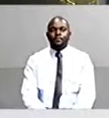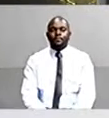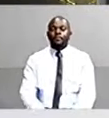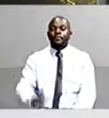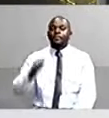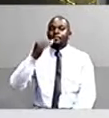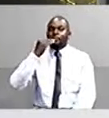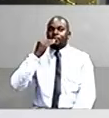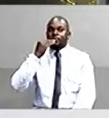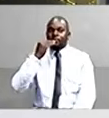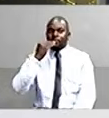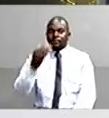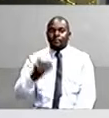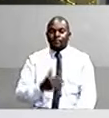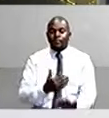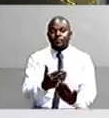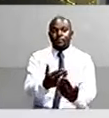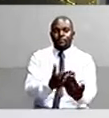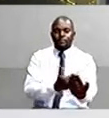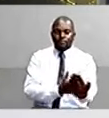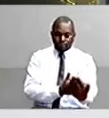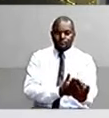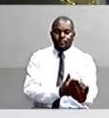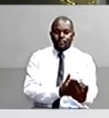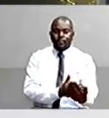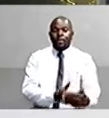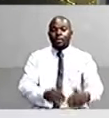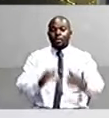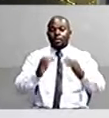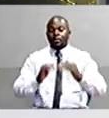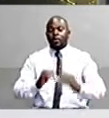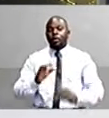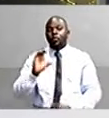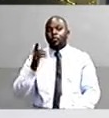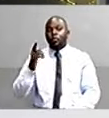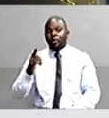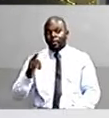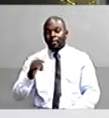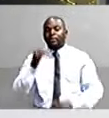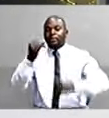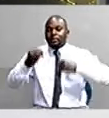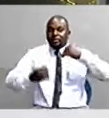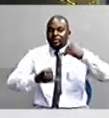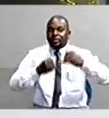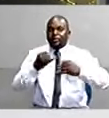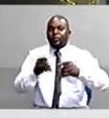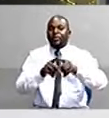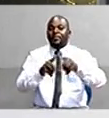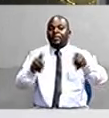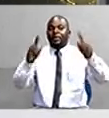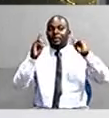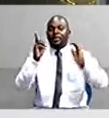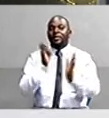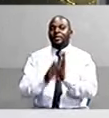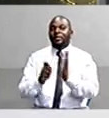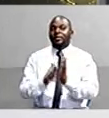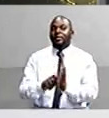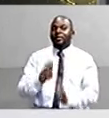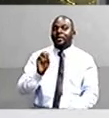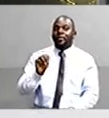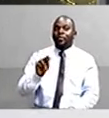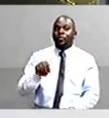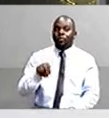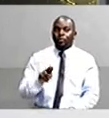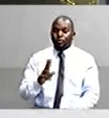Thanks, Henry, for that report there. Now, Rotary International and Makerere University have signed a memorandum of understanding